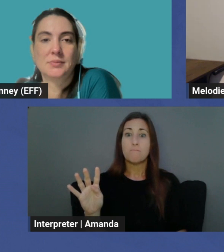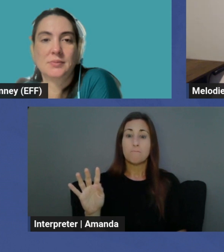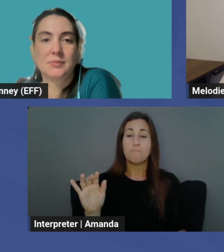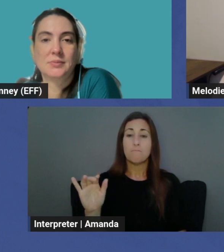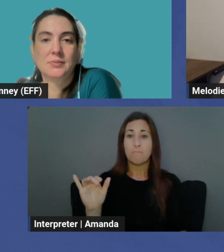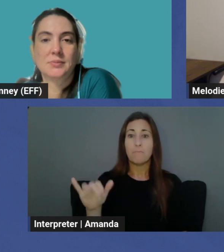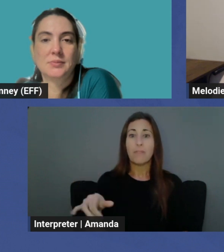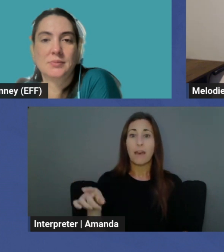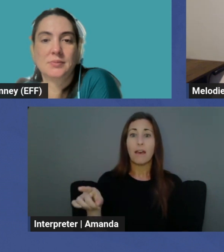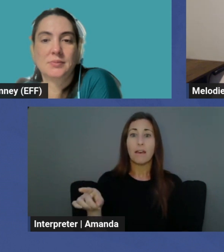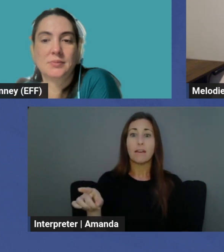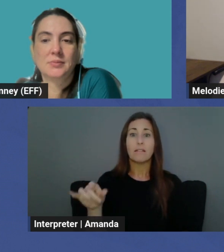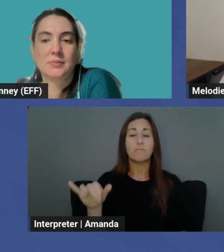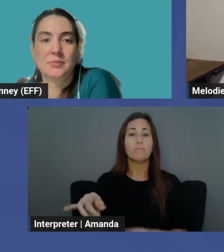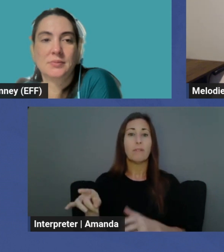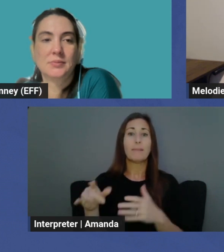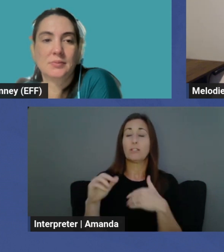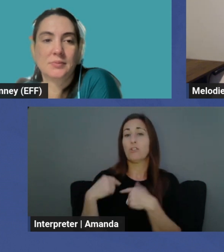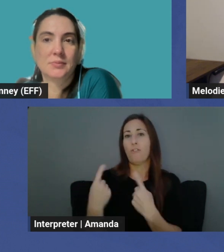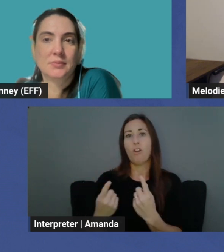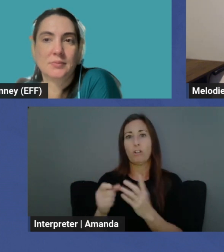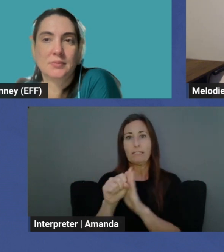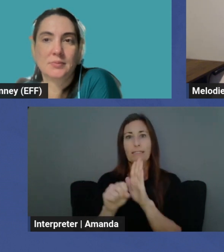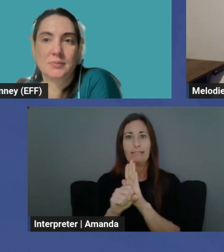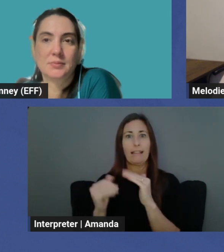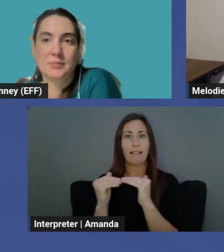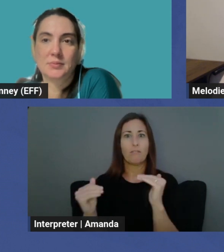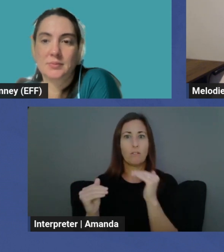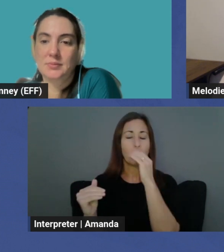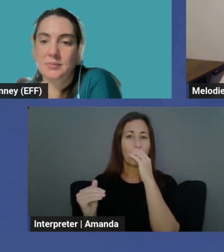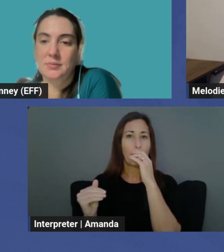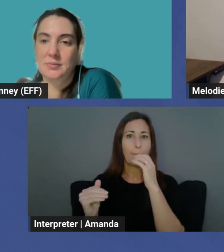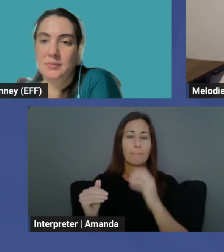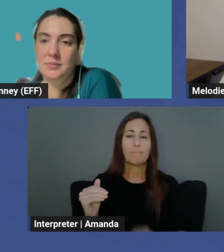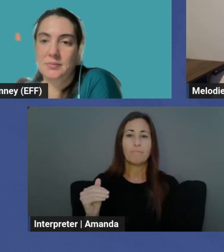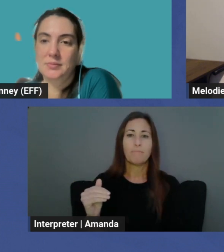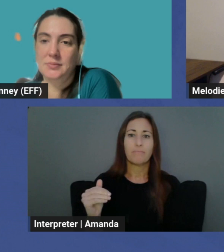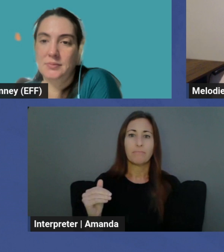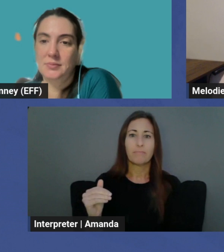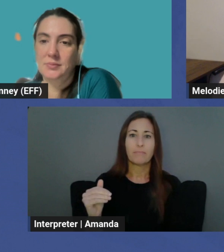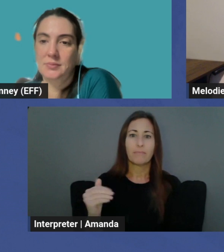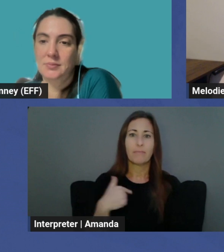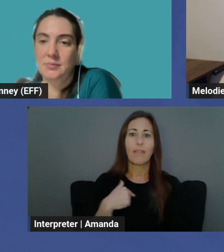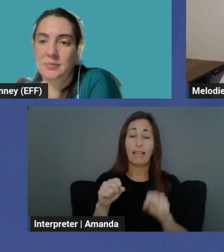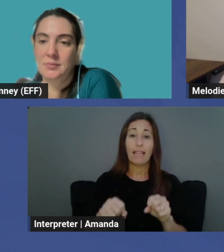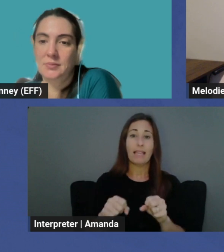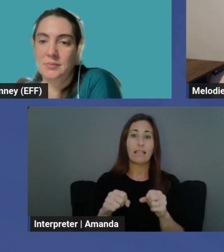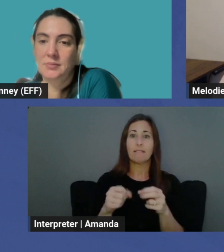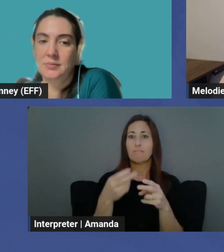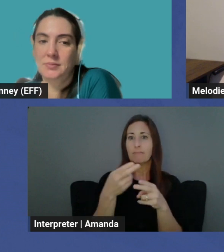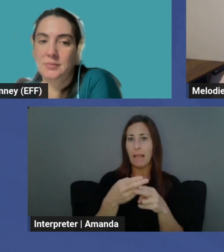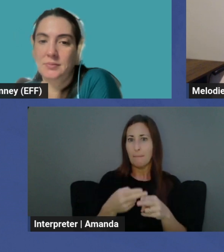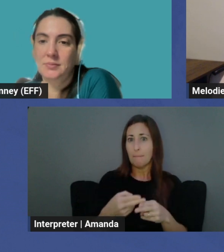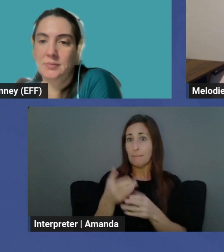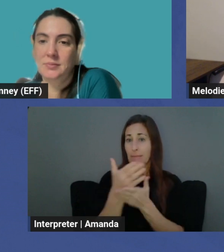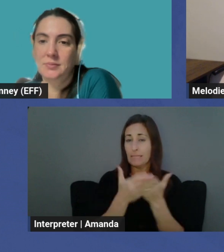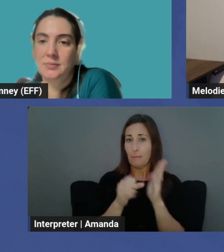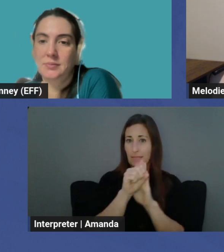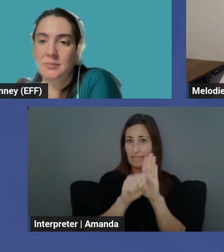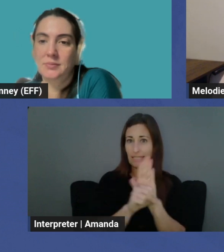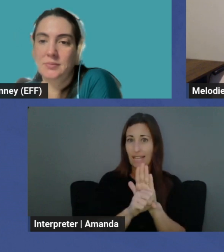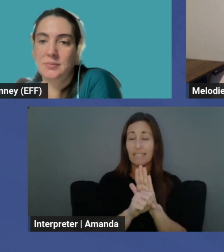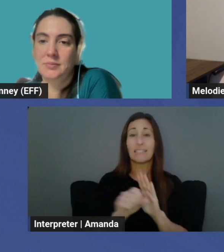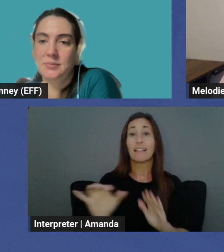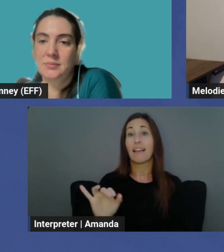so far it's been at the state level. And, like, I can name particular states where,